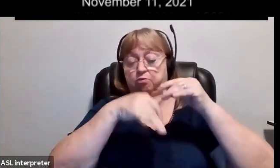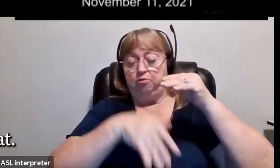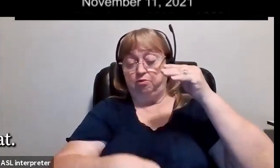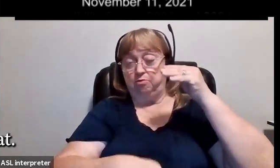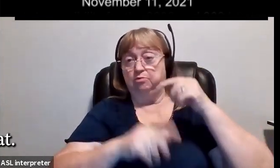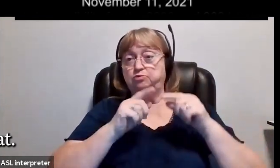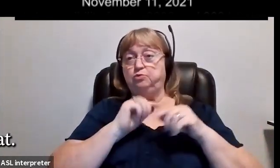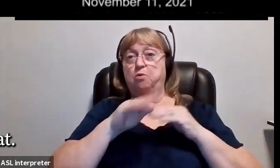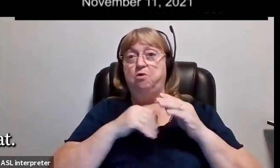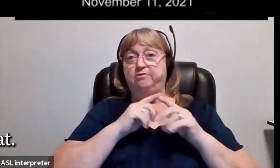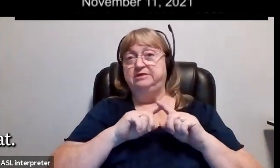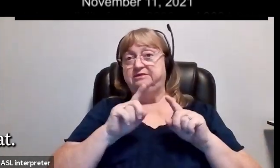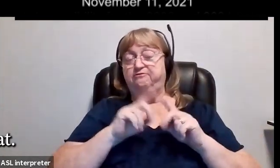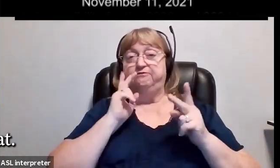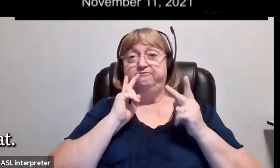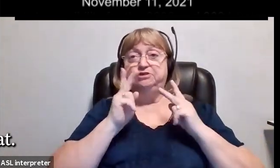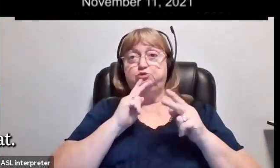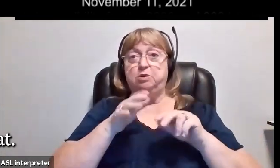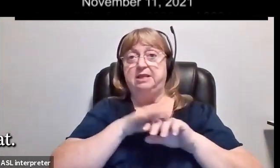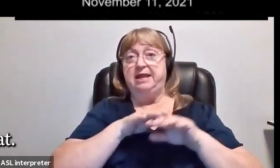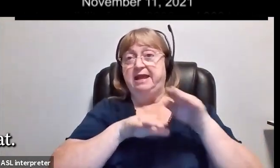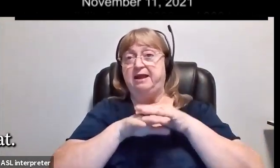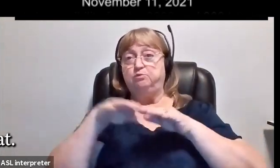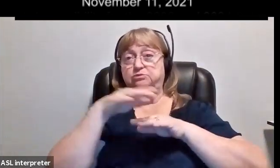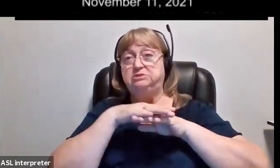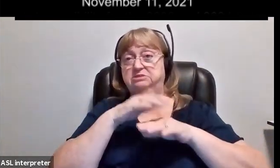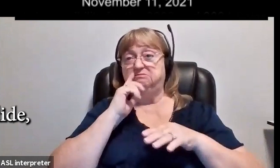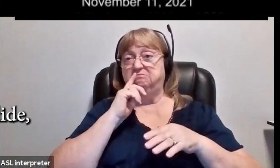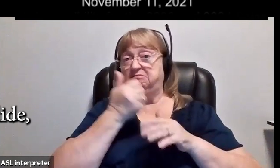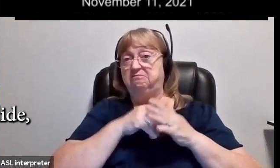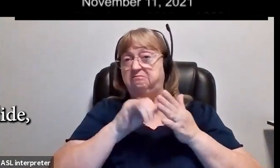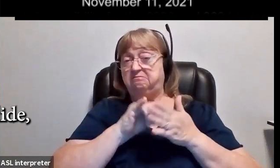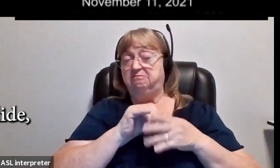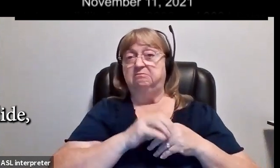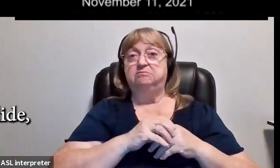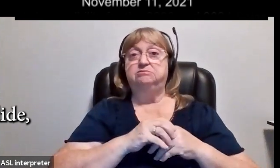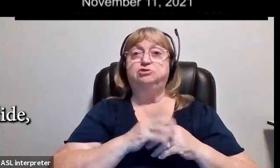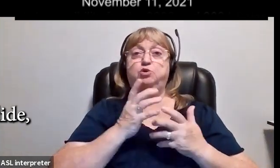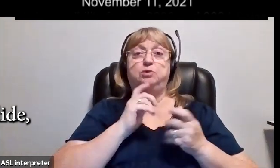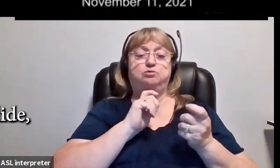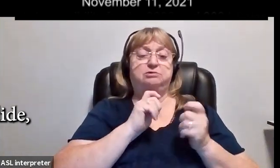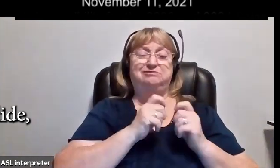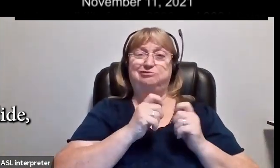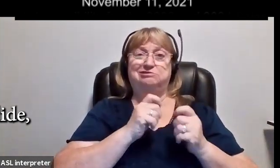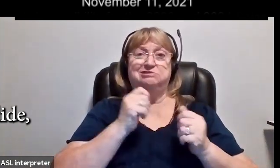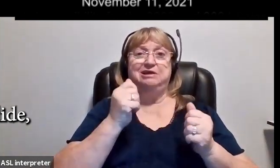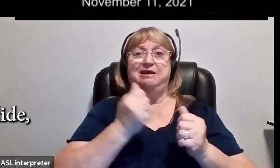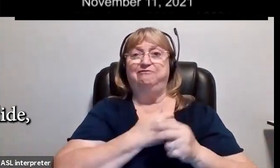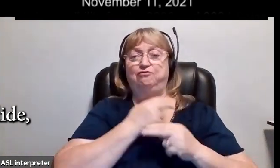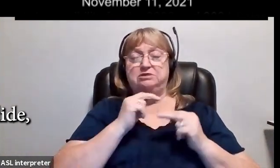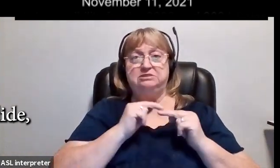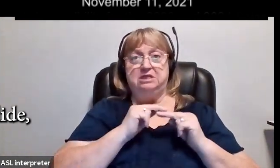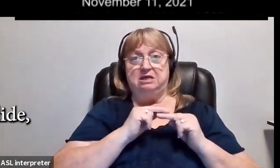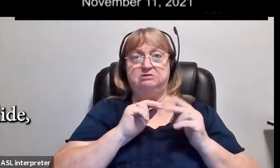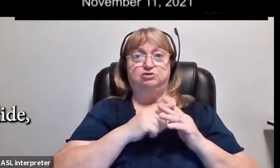different visual layouts that are accounted for beneath that. So you want to adjust every single slide,